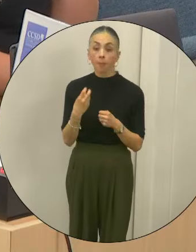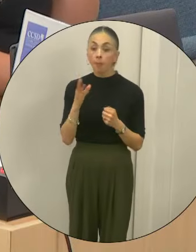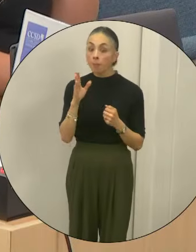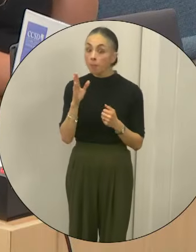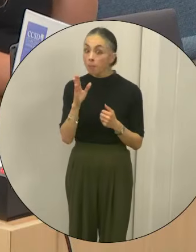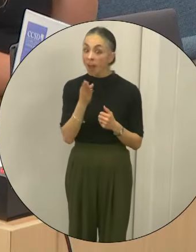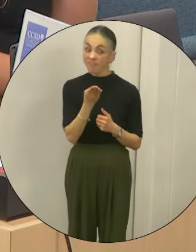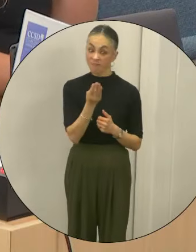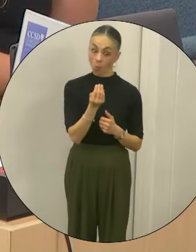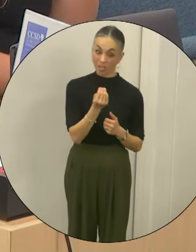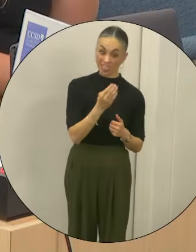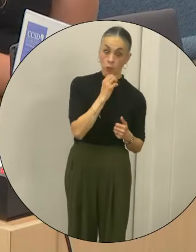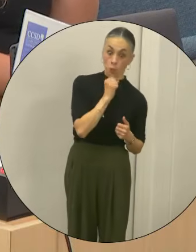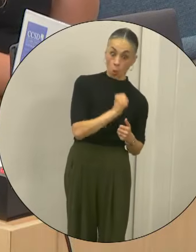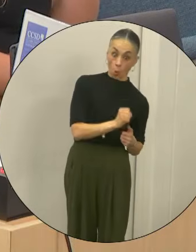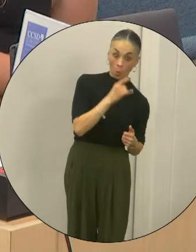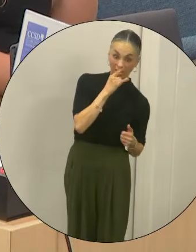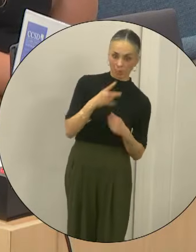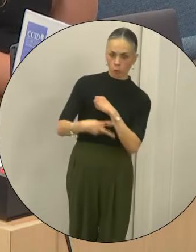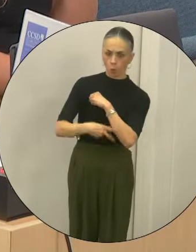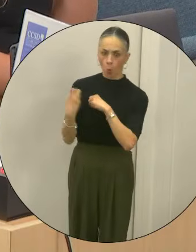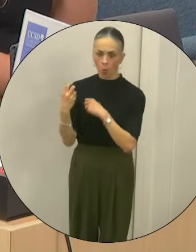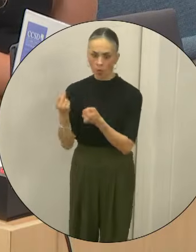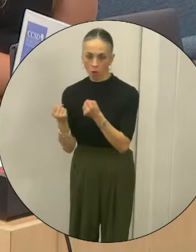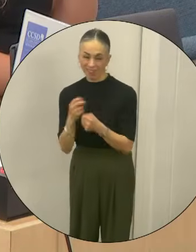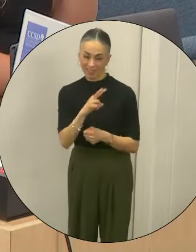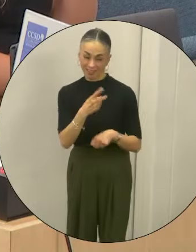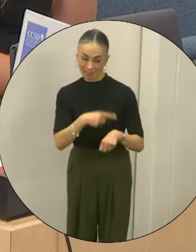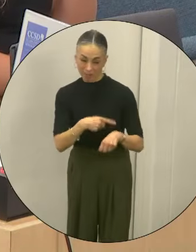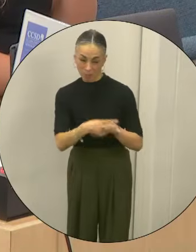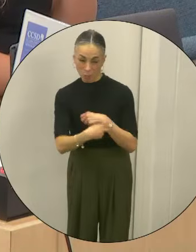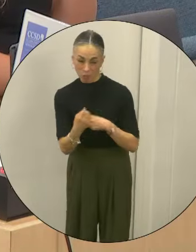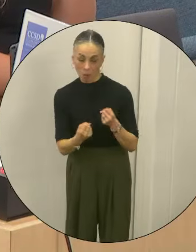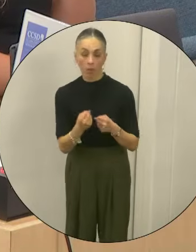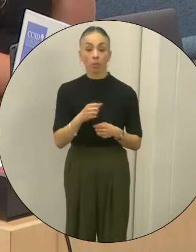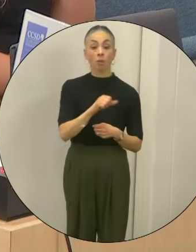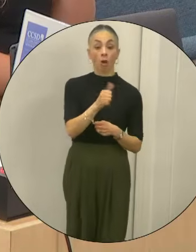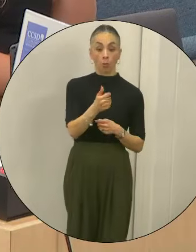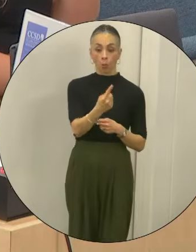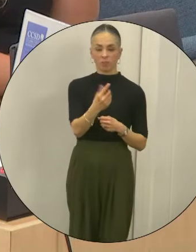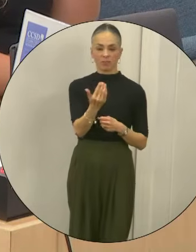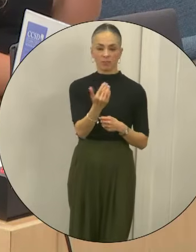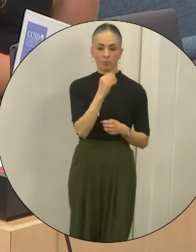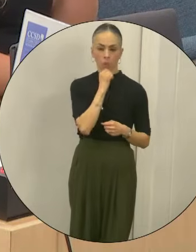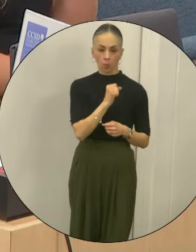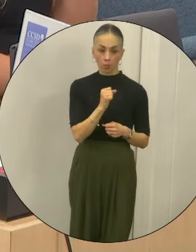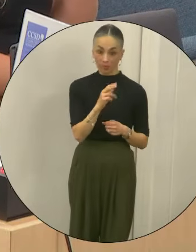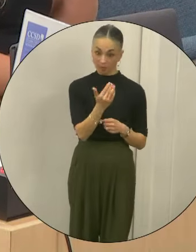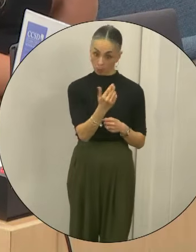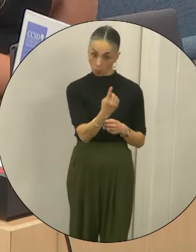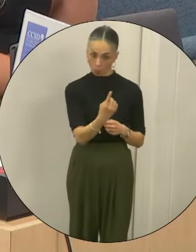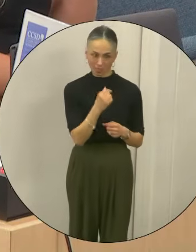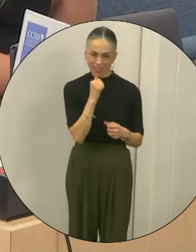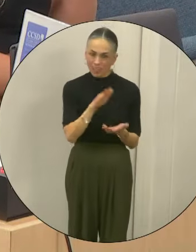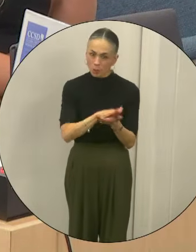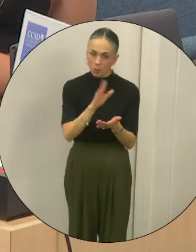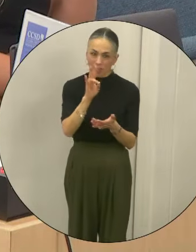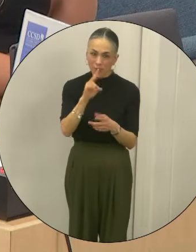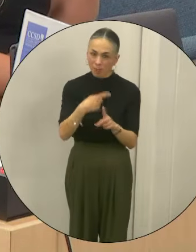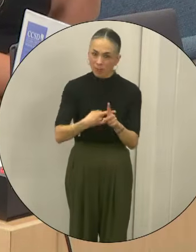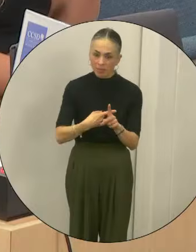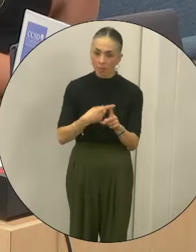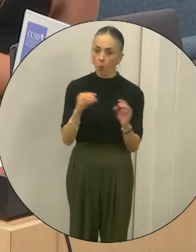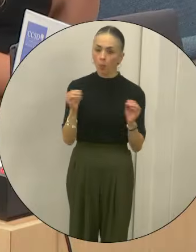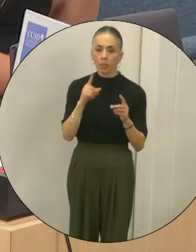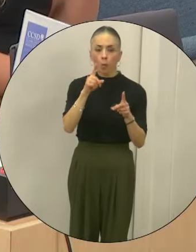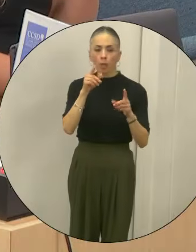It was the second time he stole a car, and the other kid was a 15-year-old. The 15-year-old was not in school for 7 months. Nobody went to